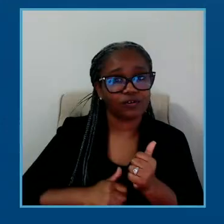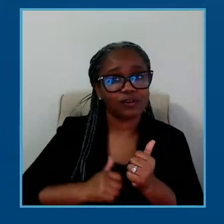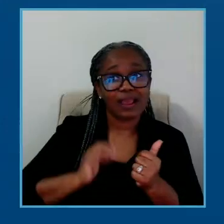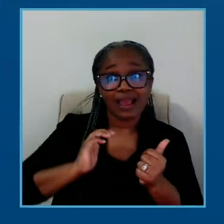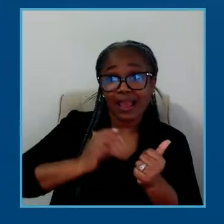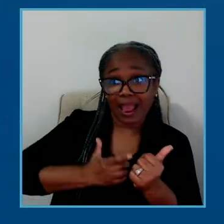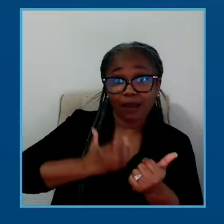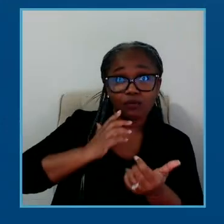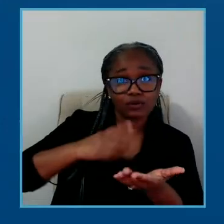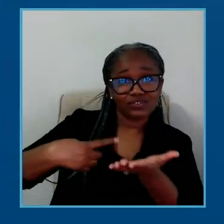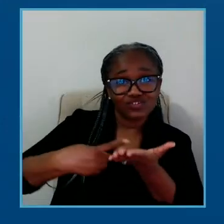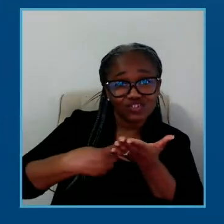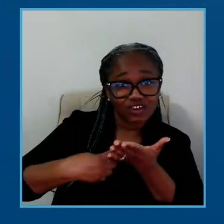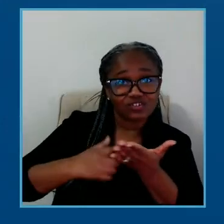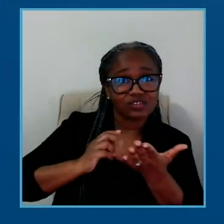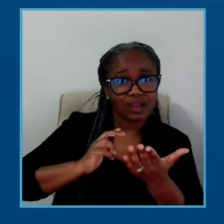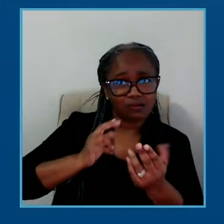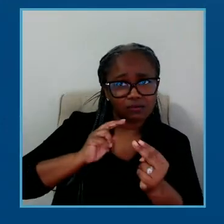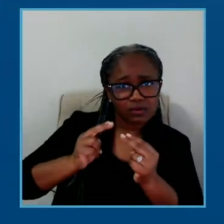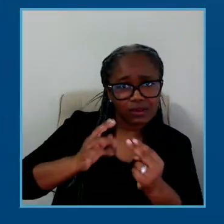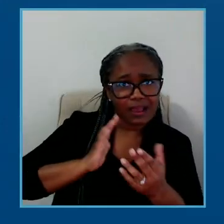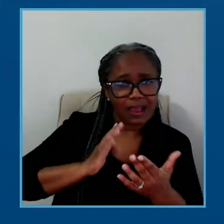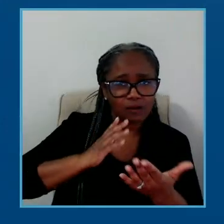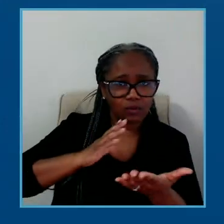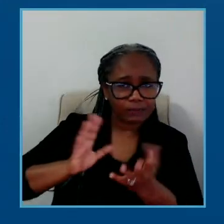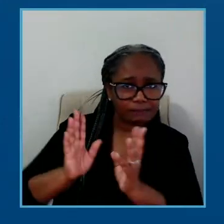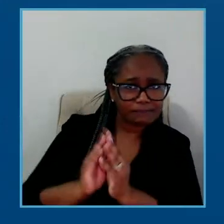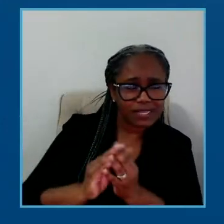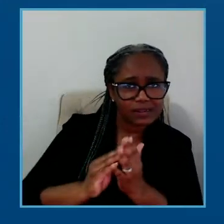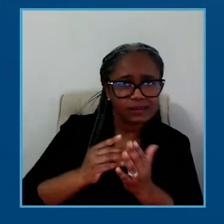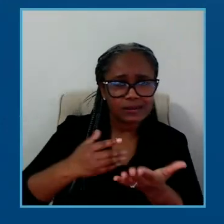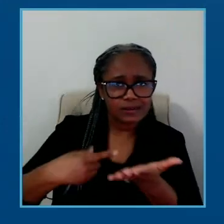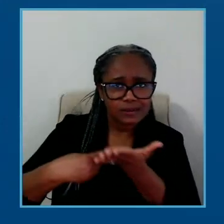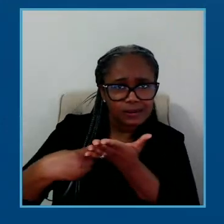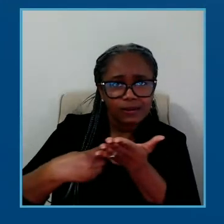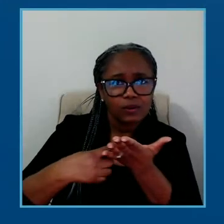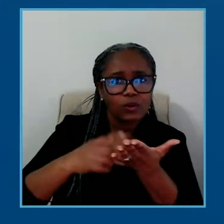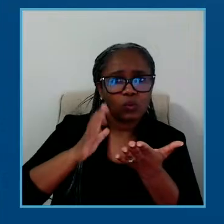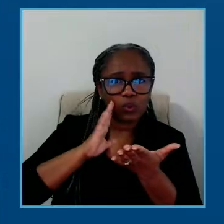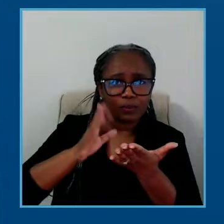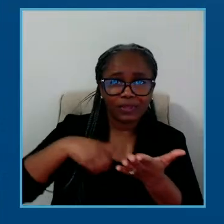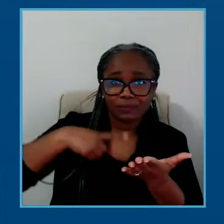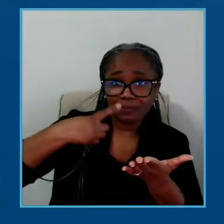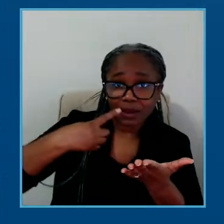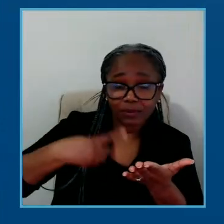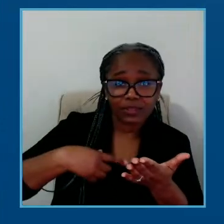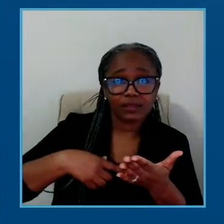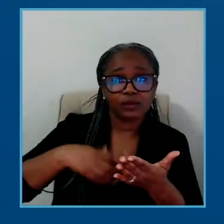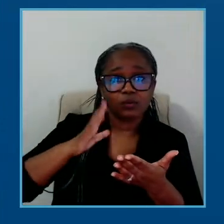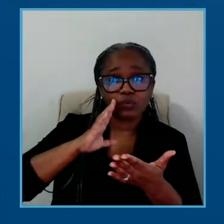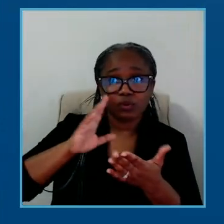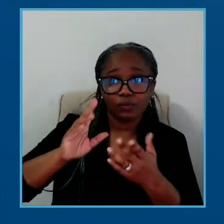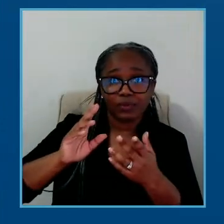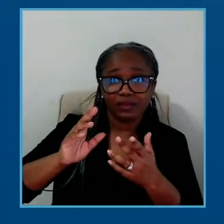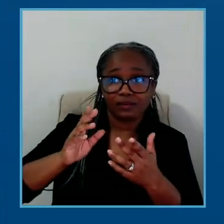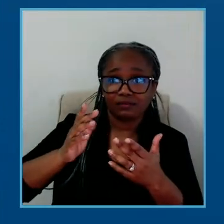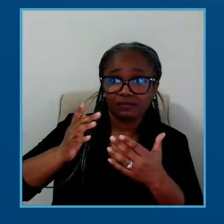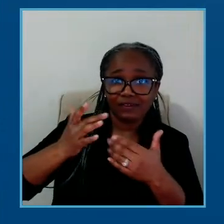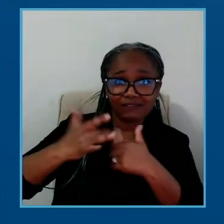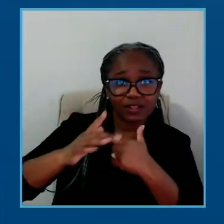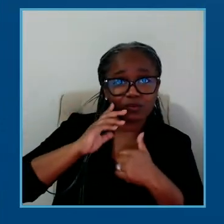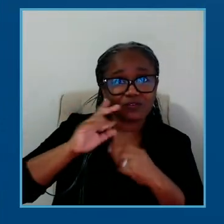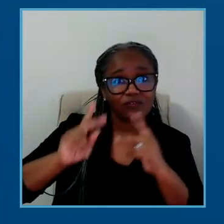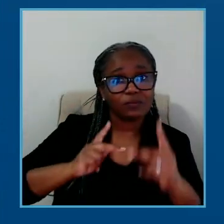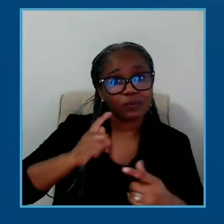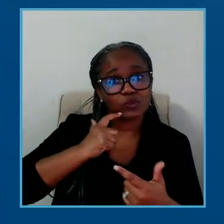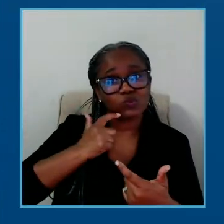and we'll do our best to make sure that our reason is clear to all viewers. Before